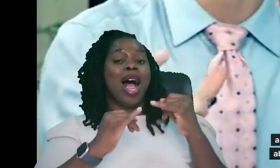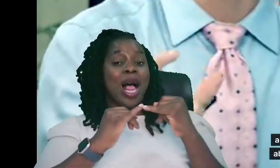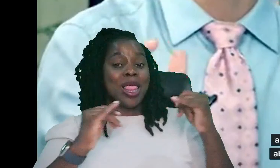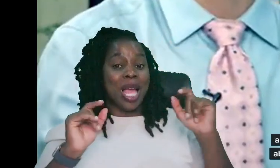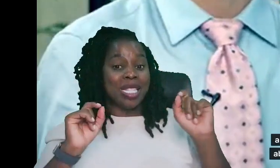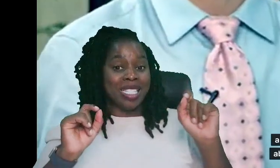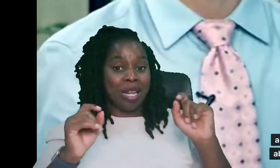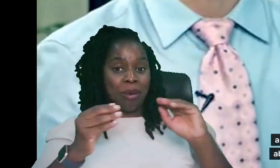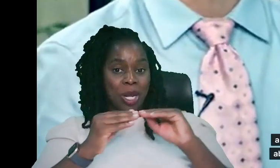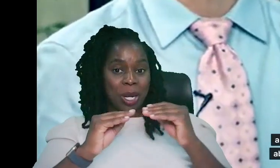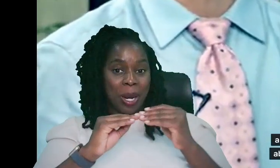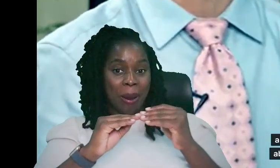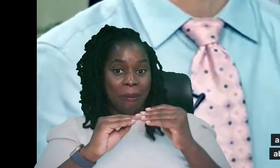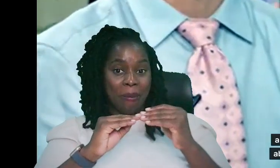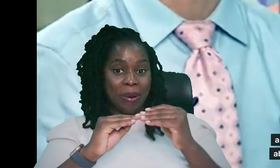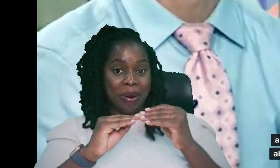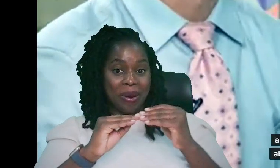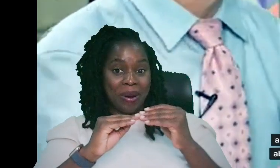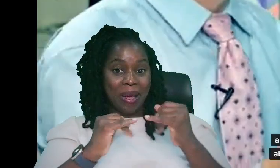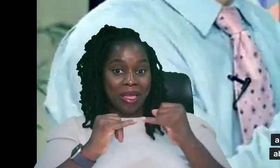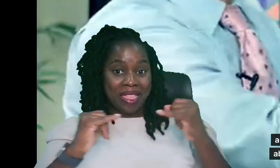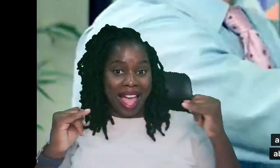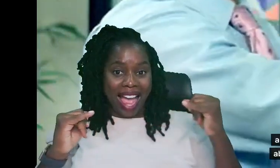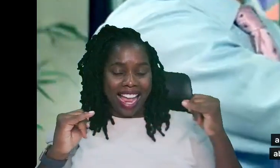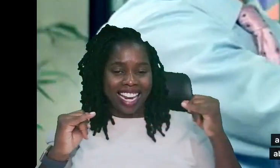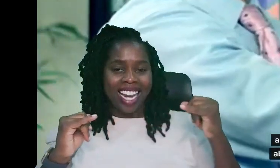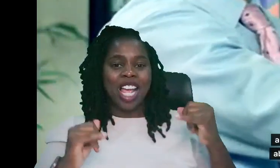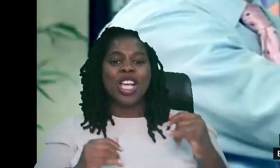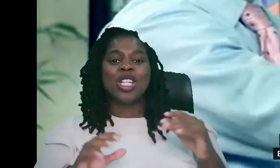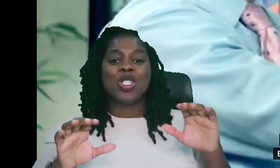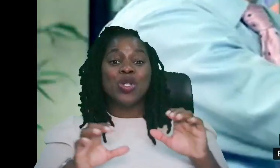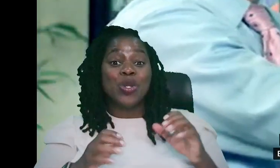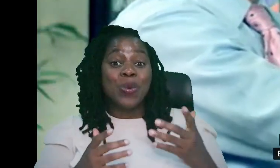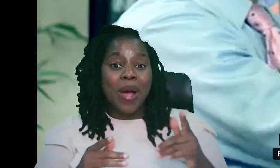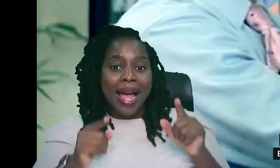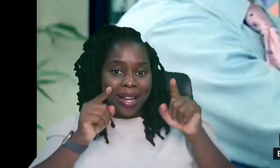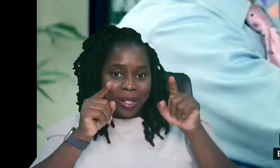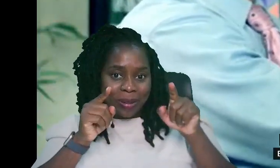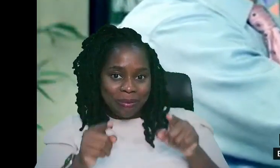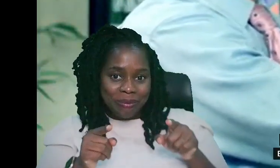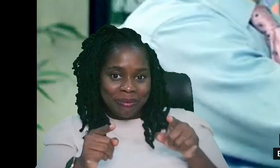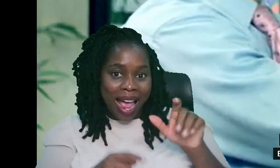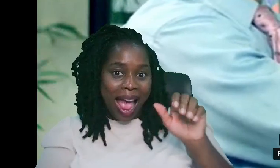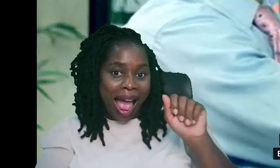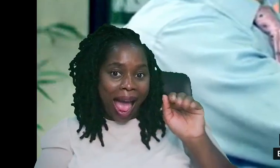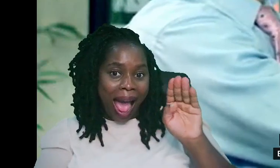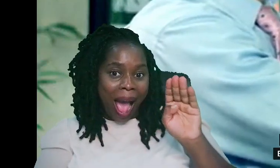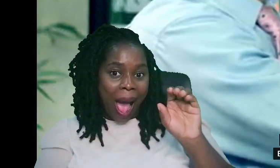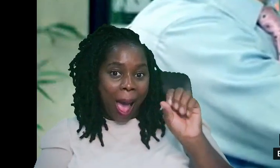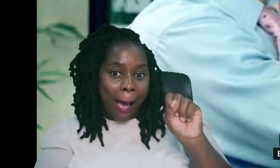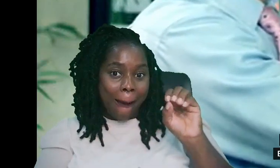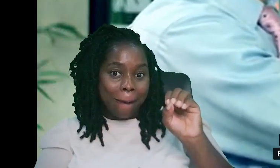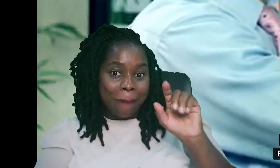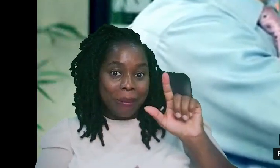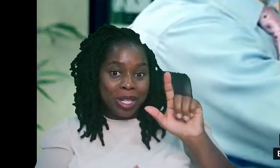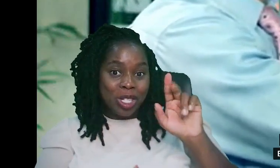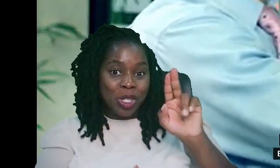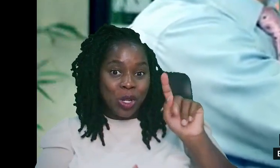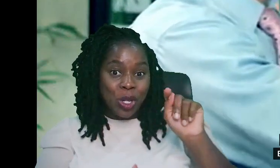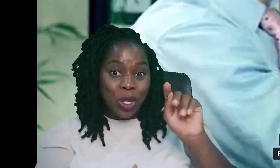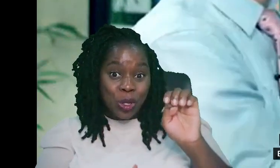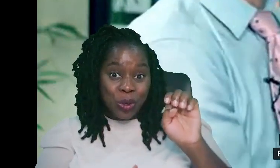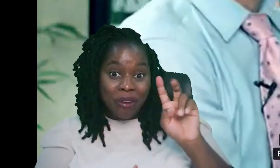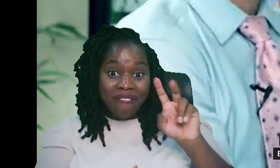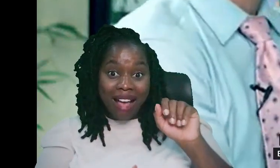negative component is to take the absolute value of it. So from -2 to 0, well, that's -2, but if